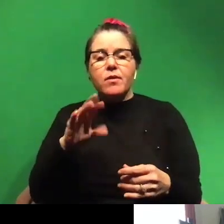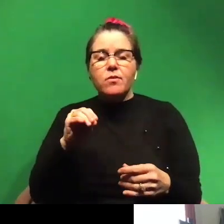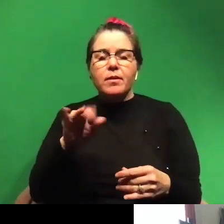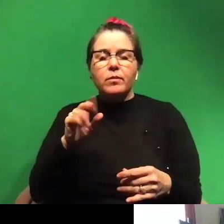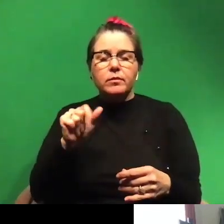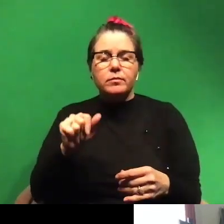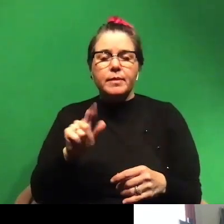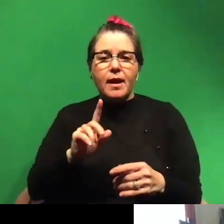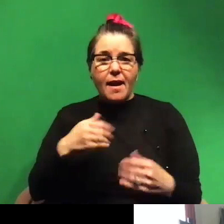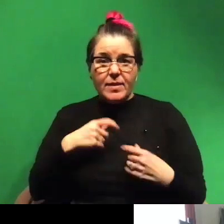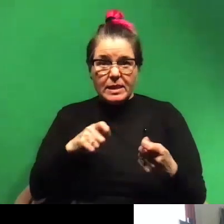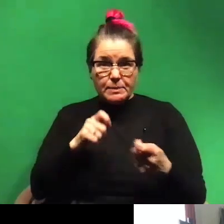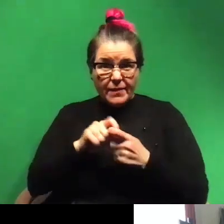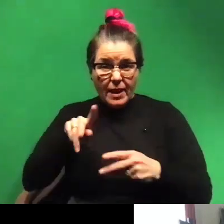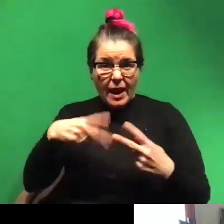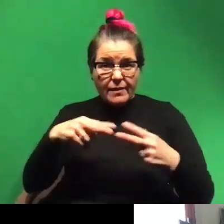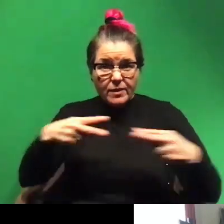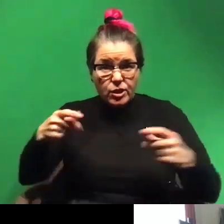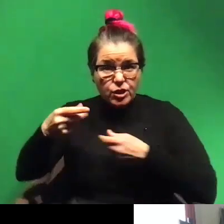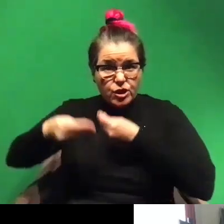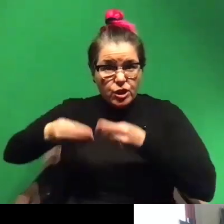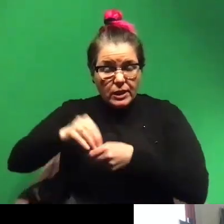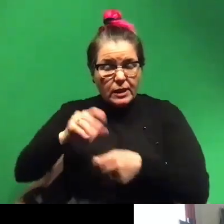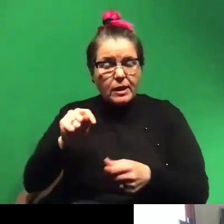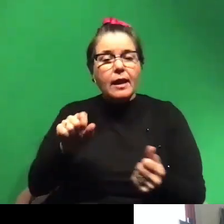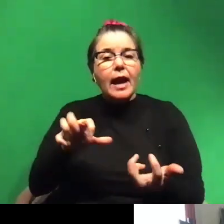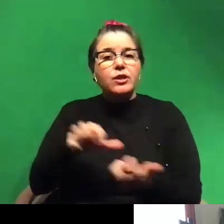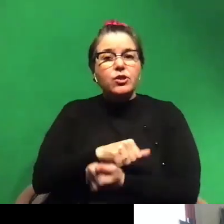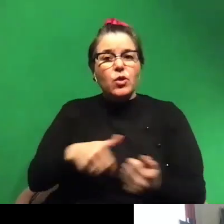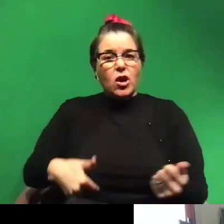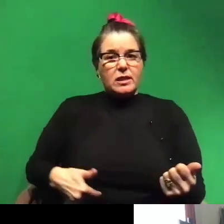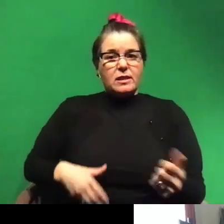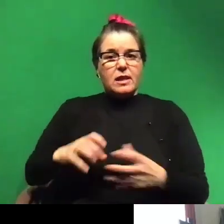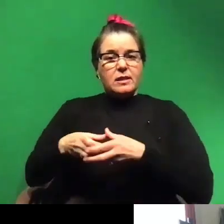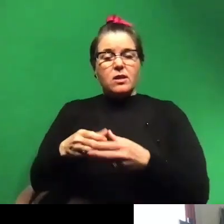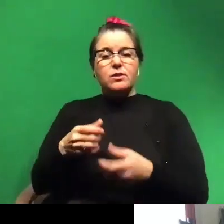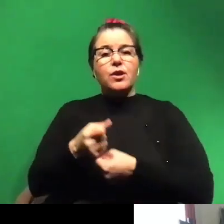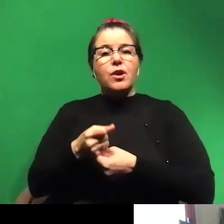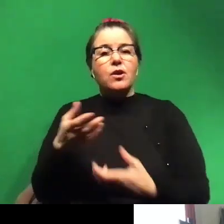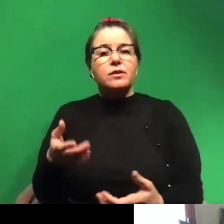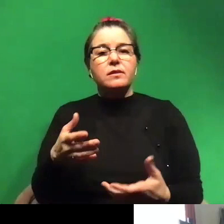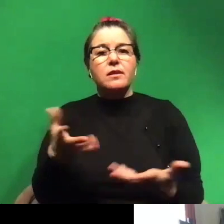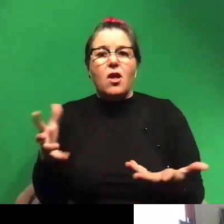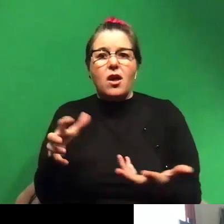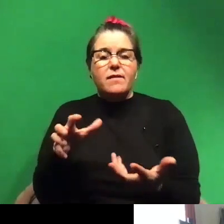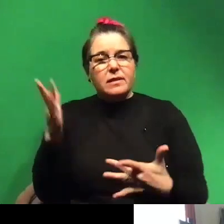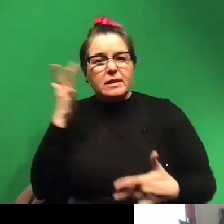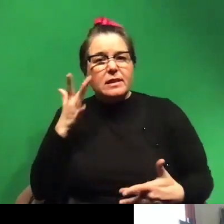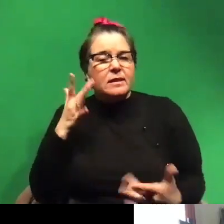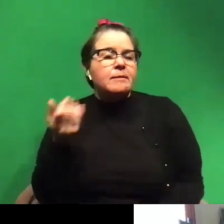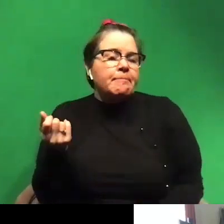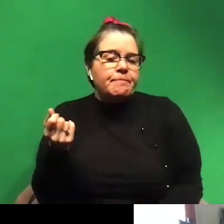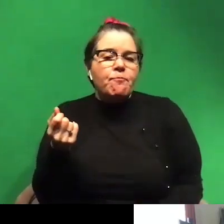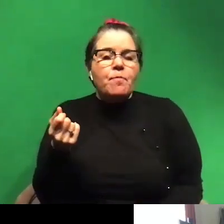specific type of gene in it, it can destroy our intestinal cells and cause a lot of disease. So